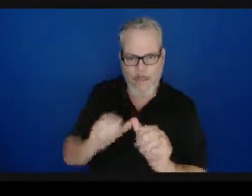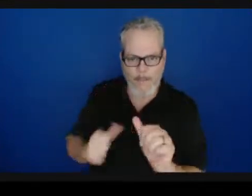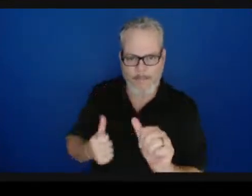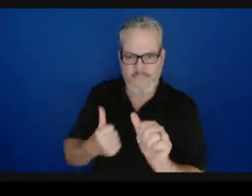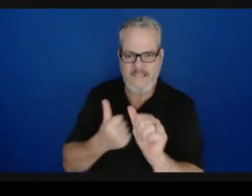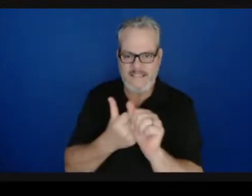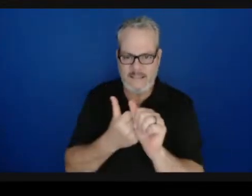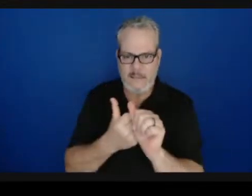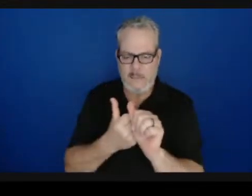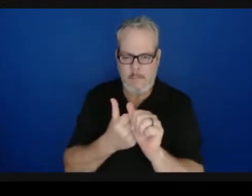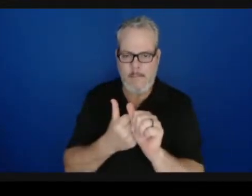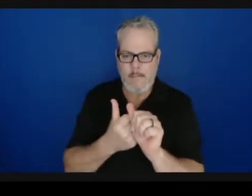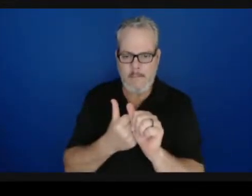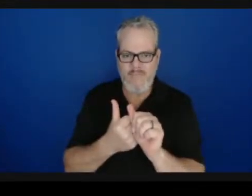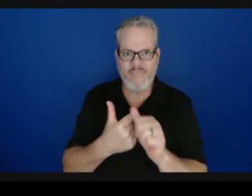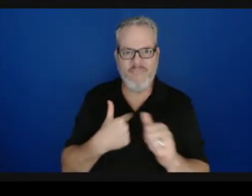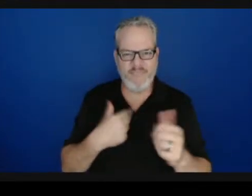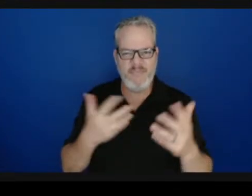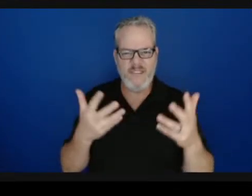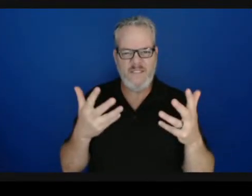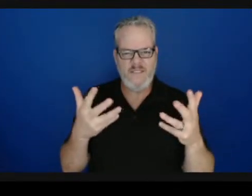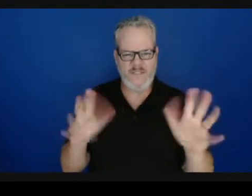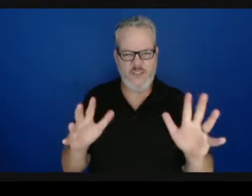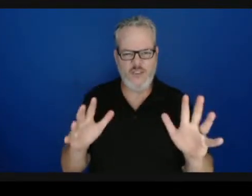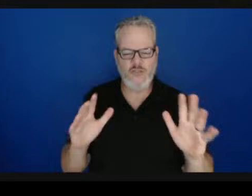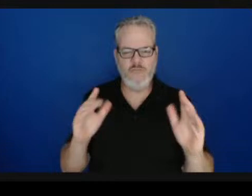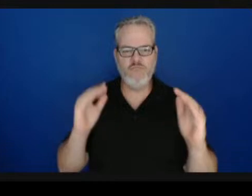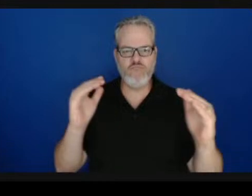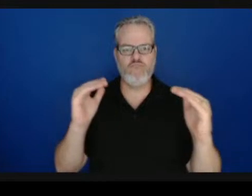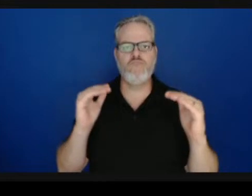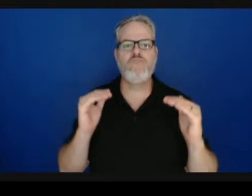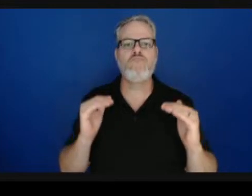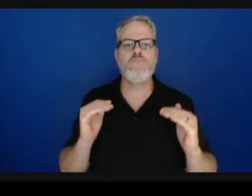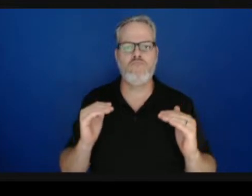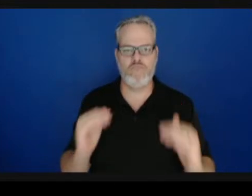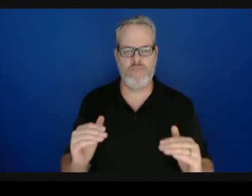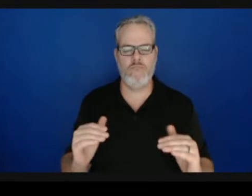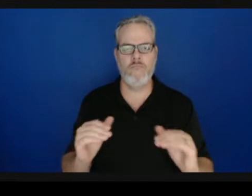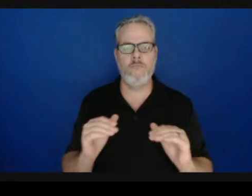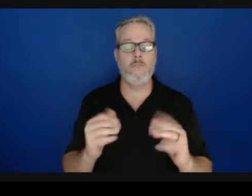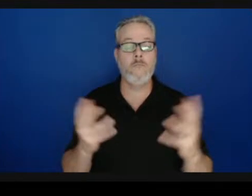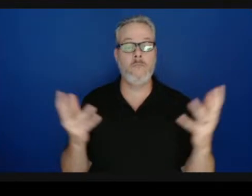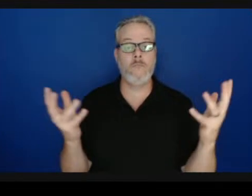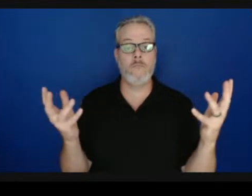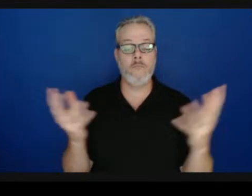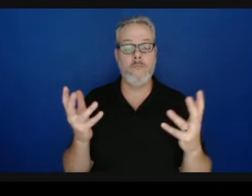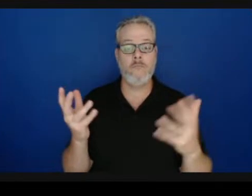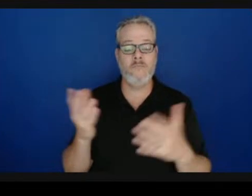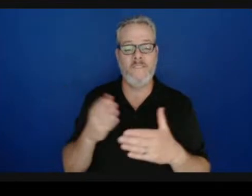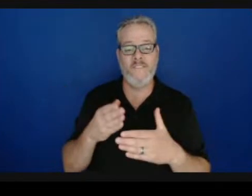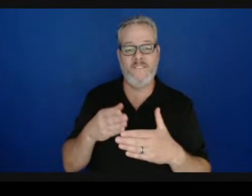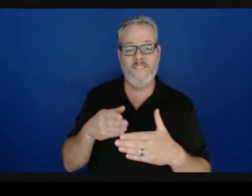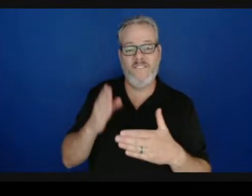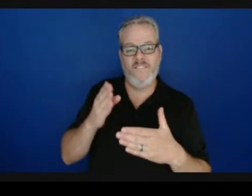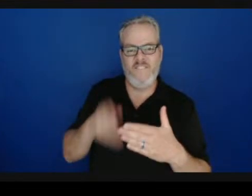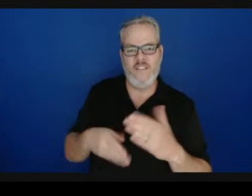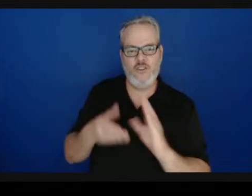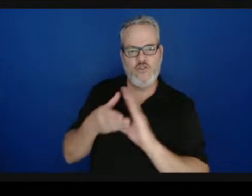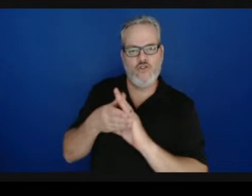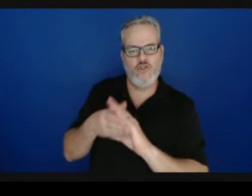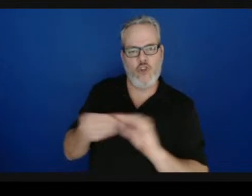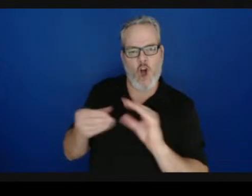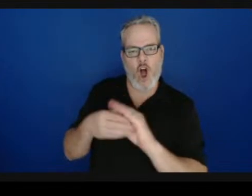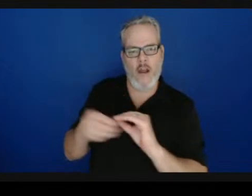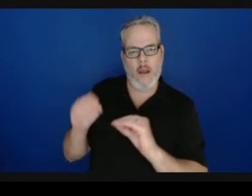And so I will leave it at that here. And we'll move on to finish up with talking about Mauna Loa